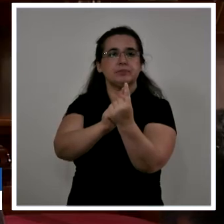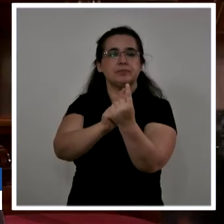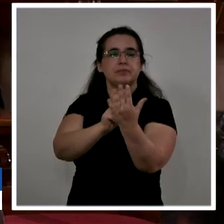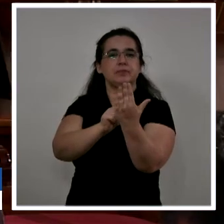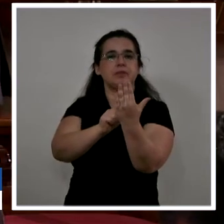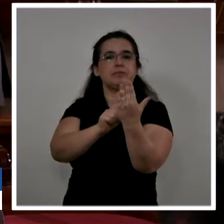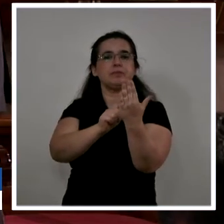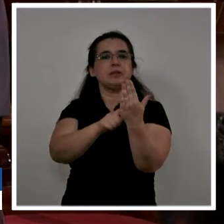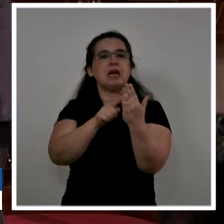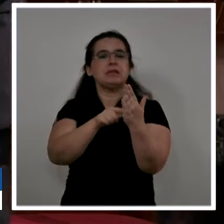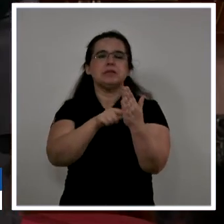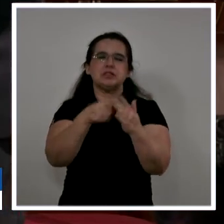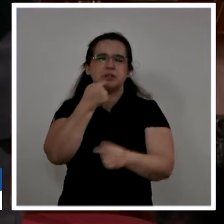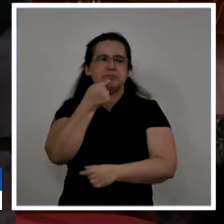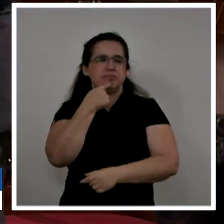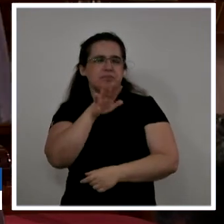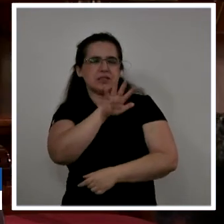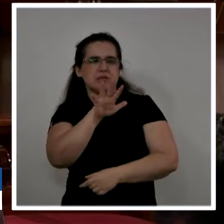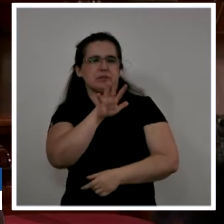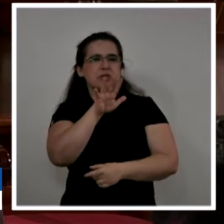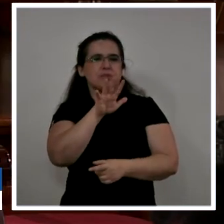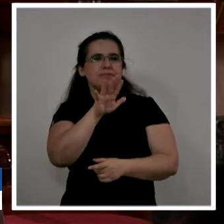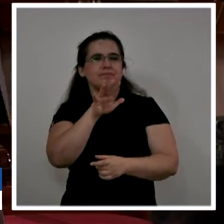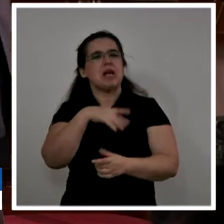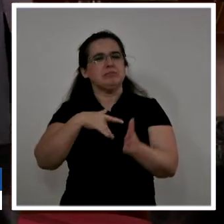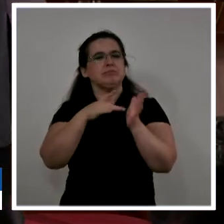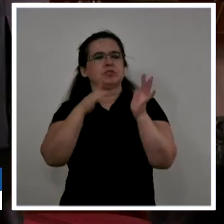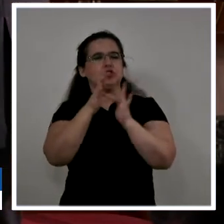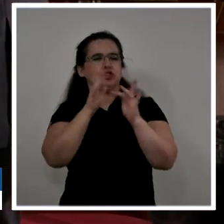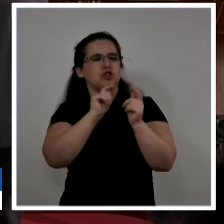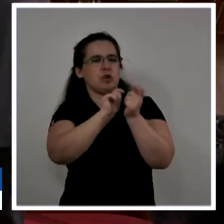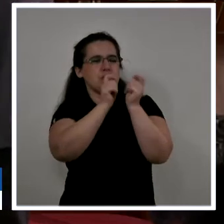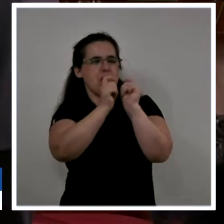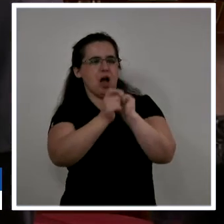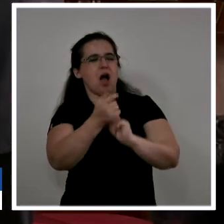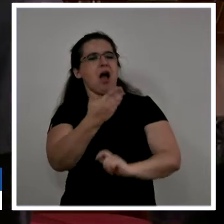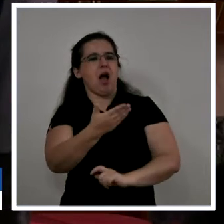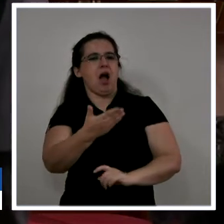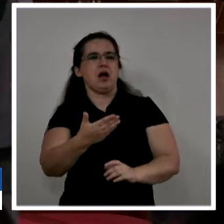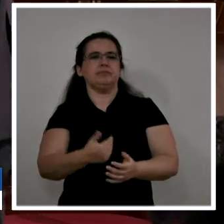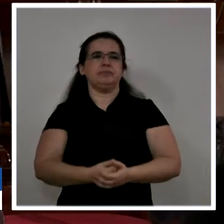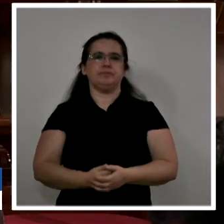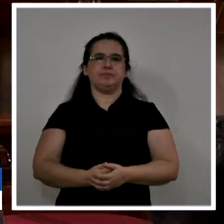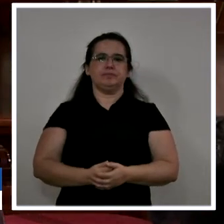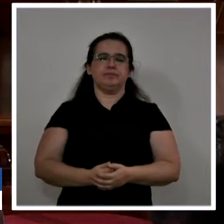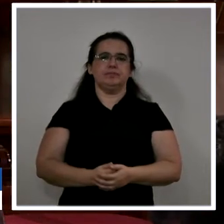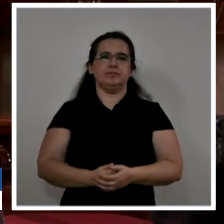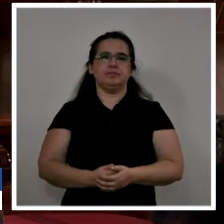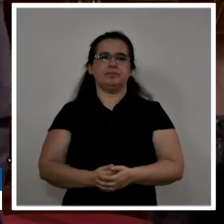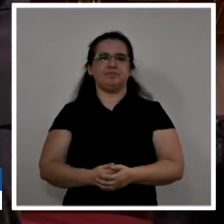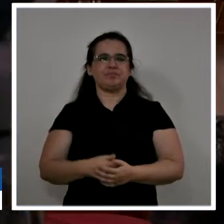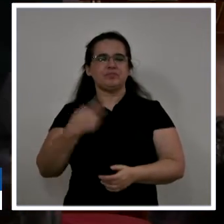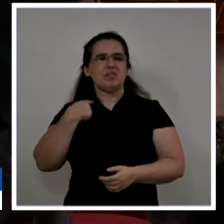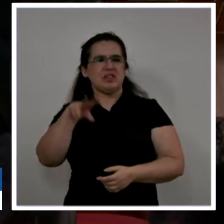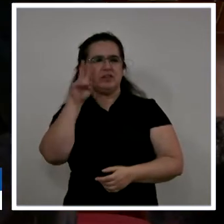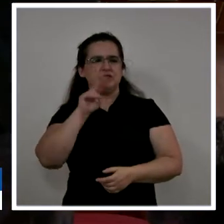Eles já tinham notado as mudanças no seu mestre. Never before had they seen him so utterly sad and silent. Nunca o tinham